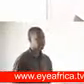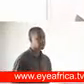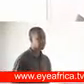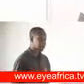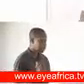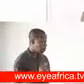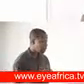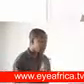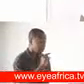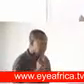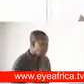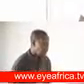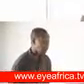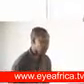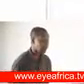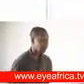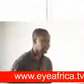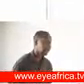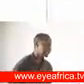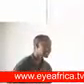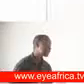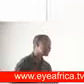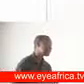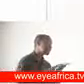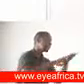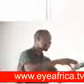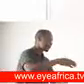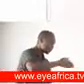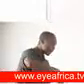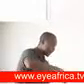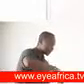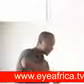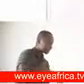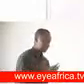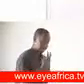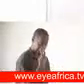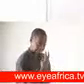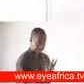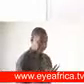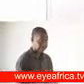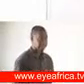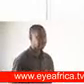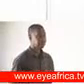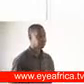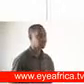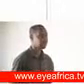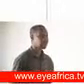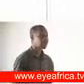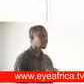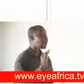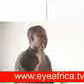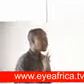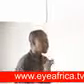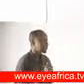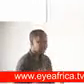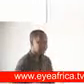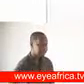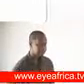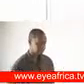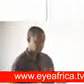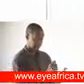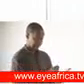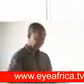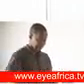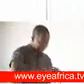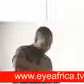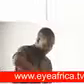which is called the sender's address. As you can see, formal letter carries writer's